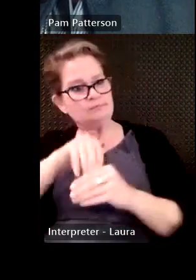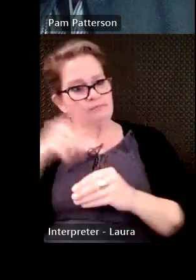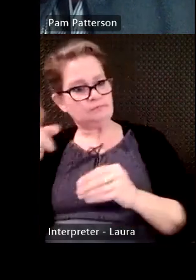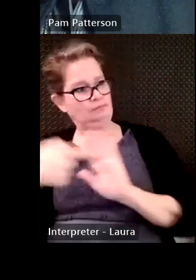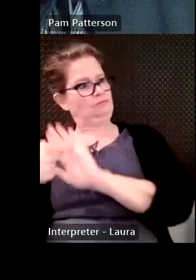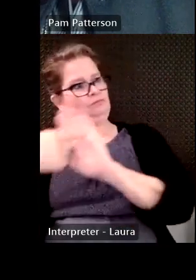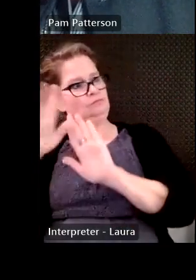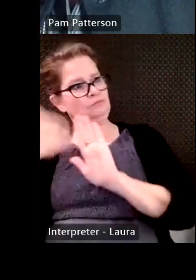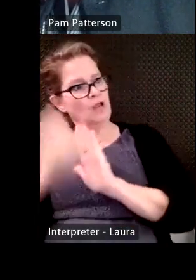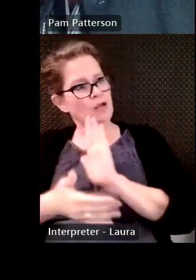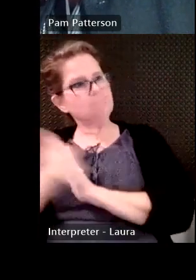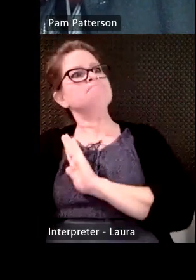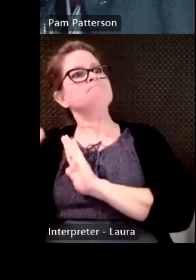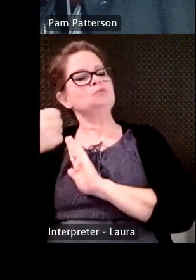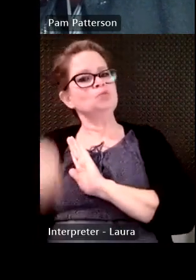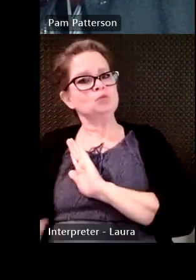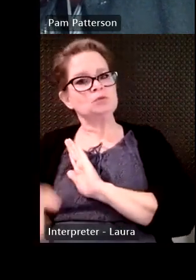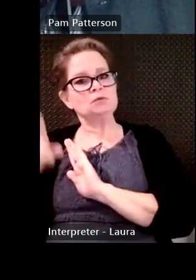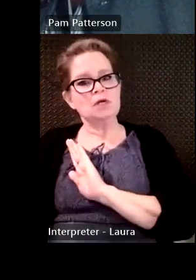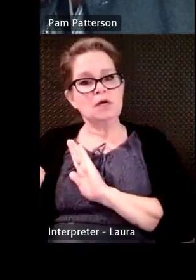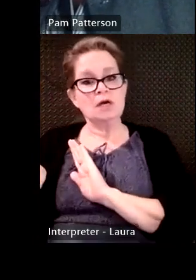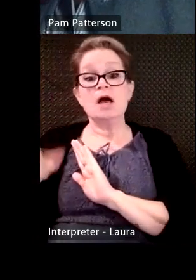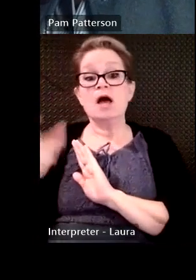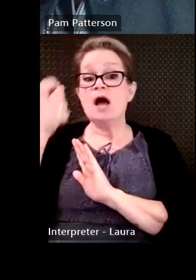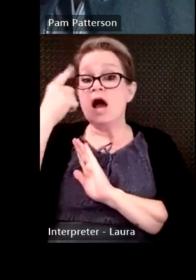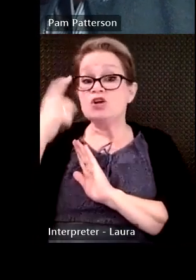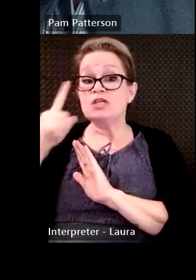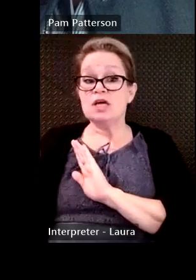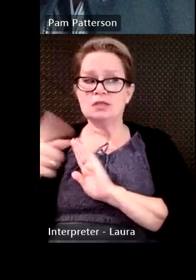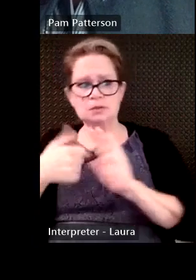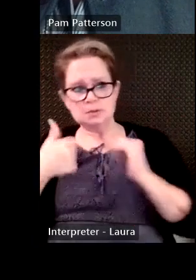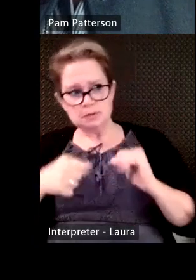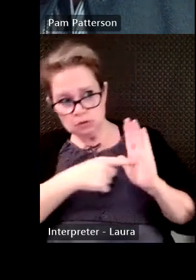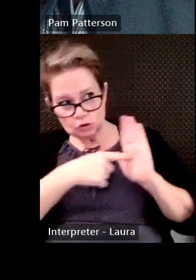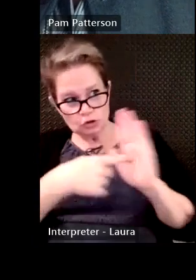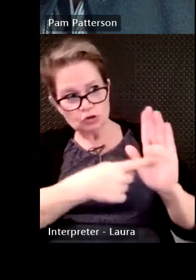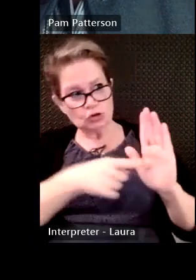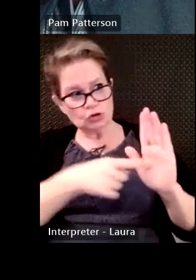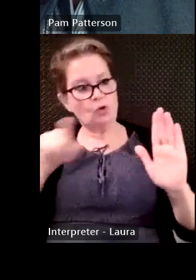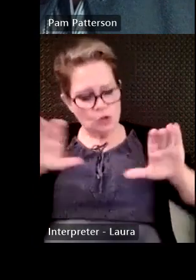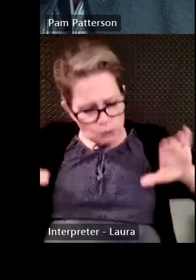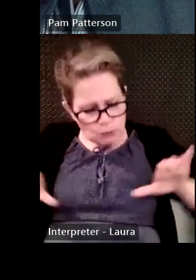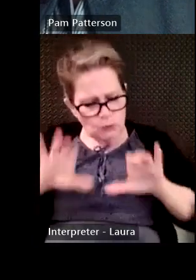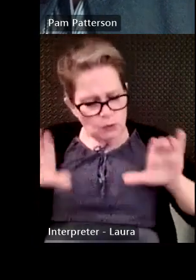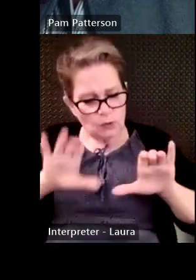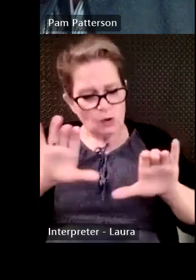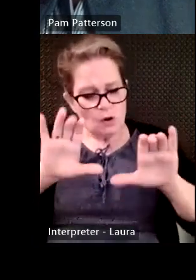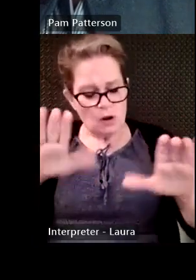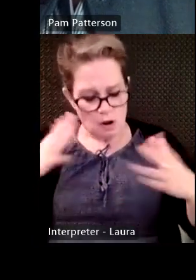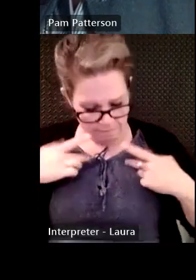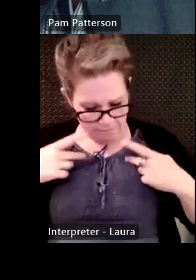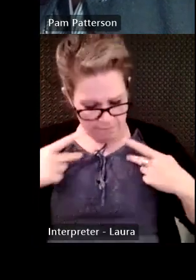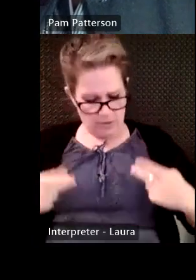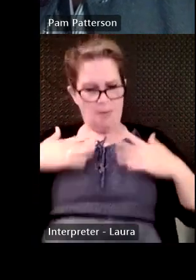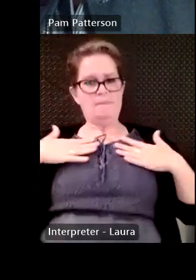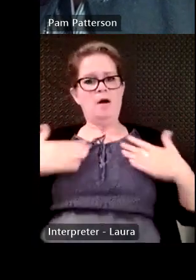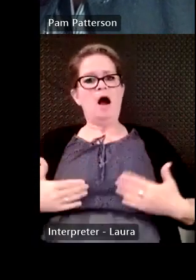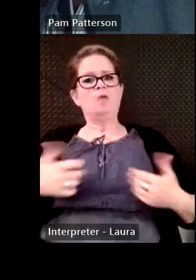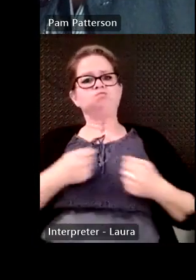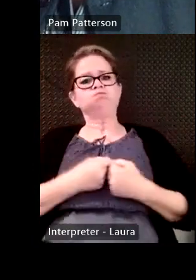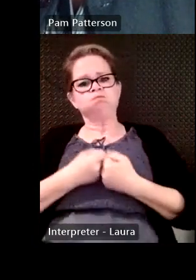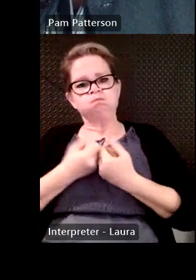up with a standard workload puts on her body. The title of work references the spoon theory, which was conceived by